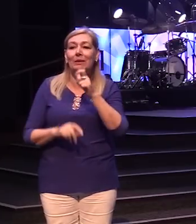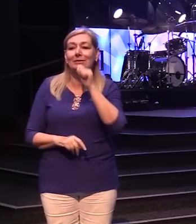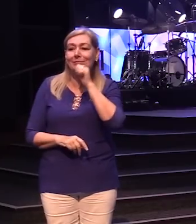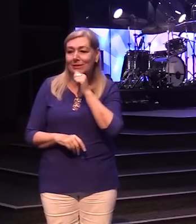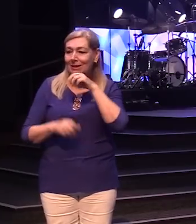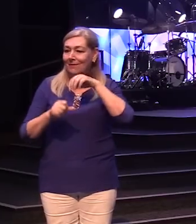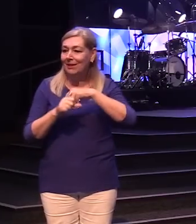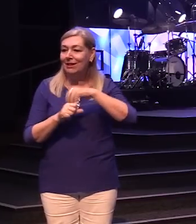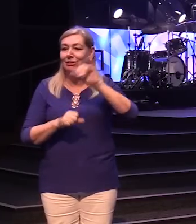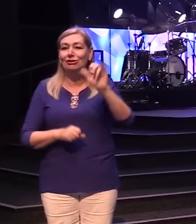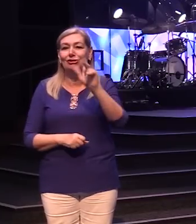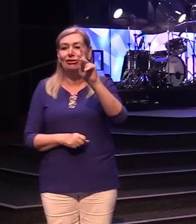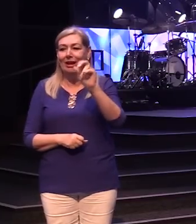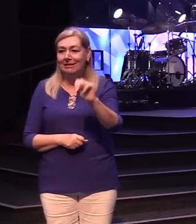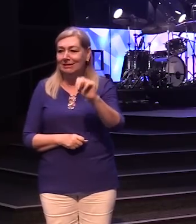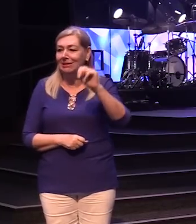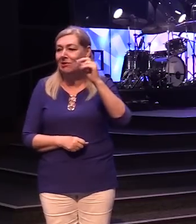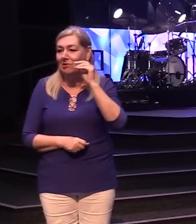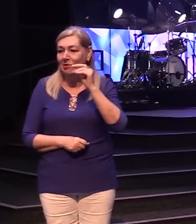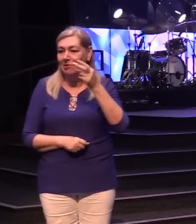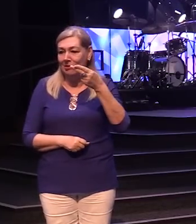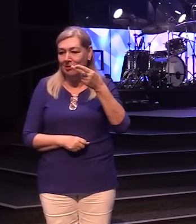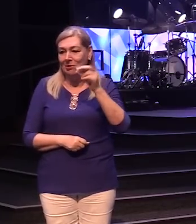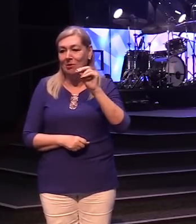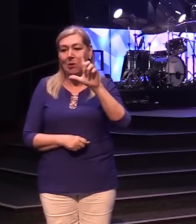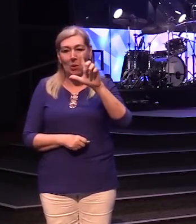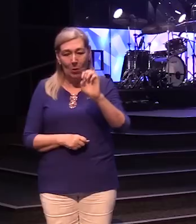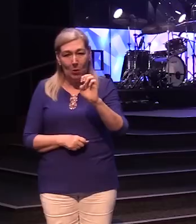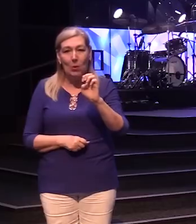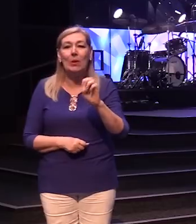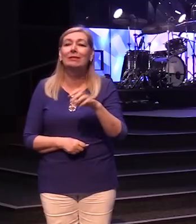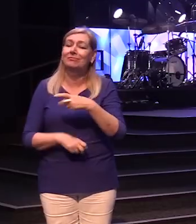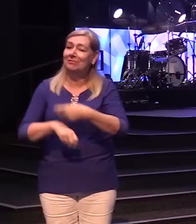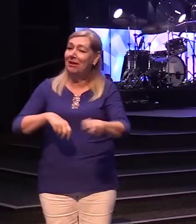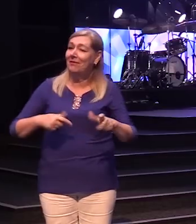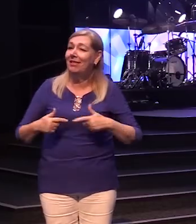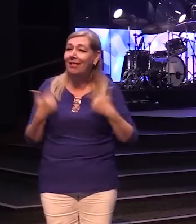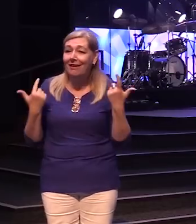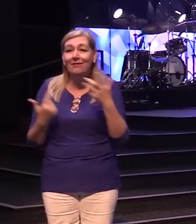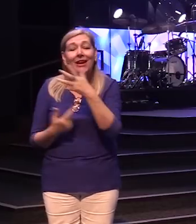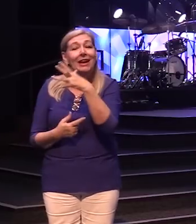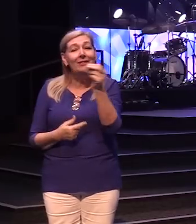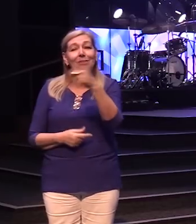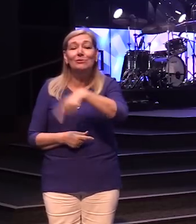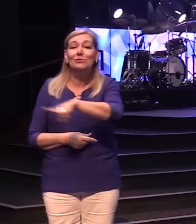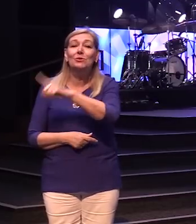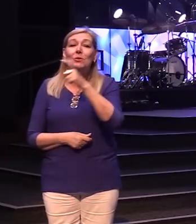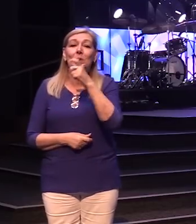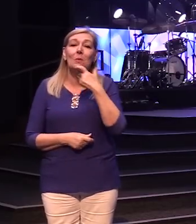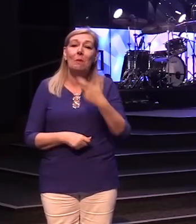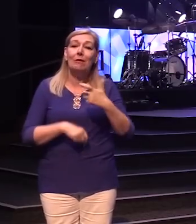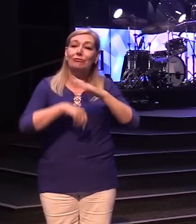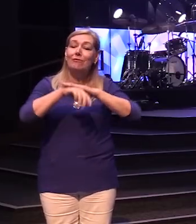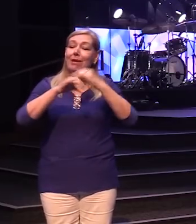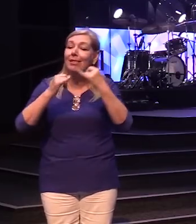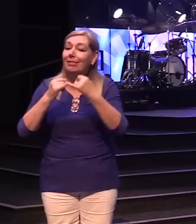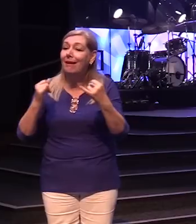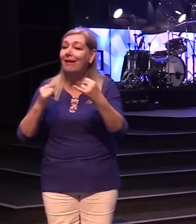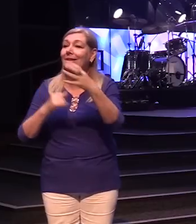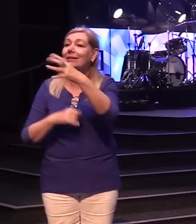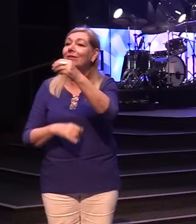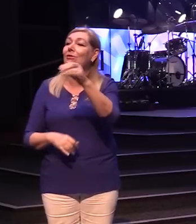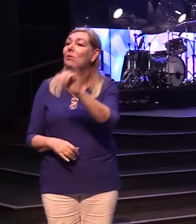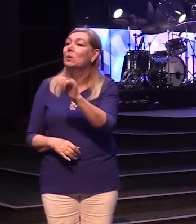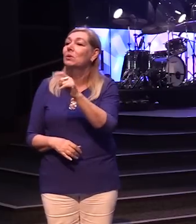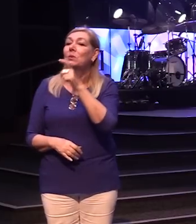tough life, the Gateway gatherings and those that are joining us online, and especially those that are joining